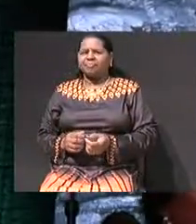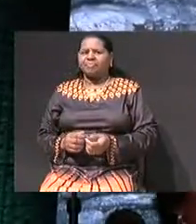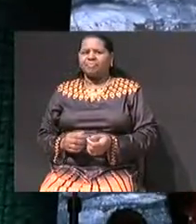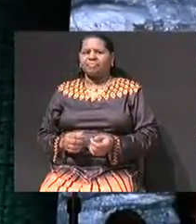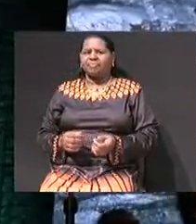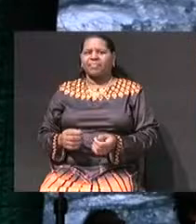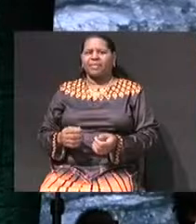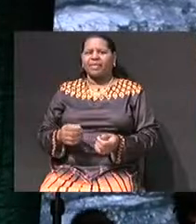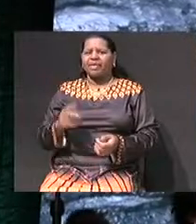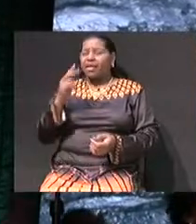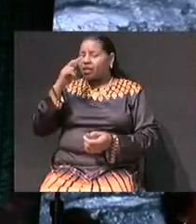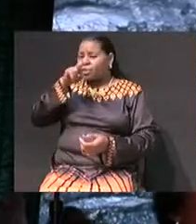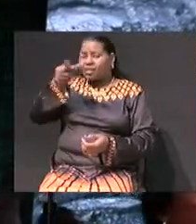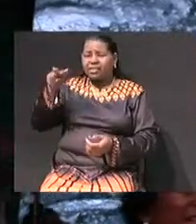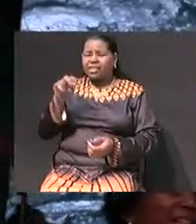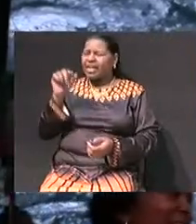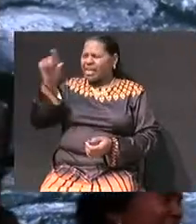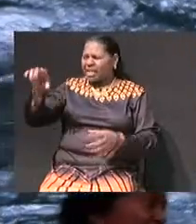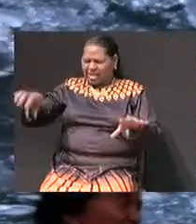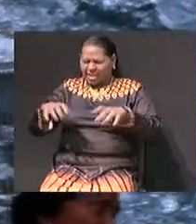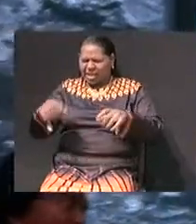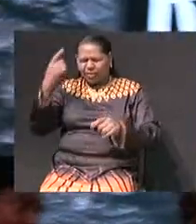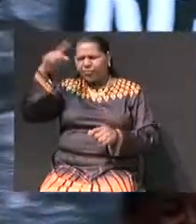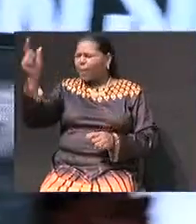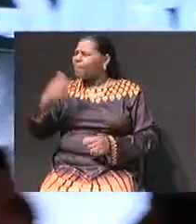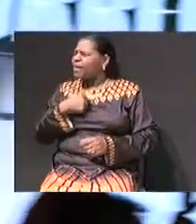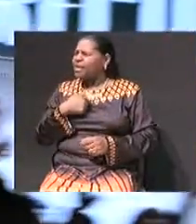Look at somebody, tell him he did it for me.